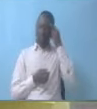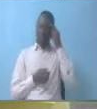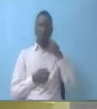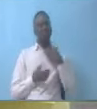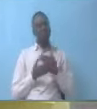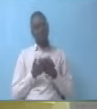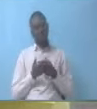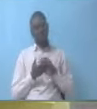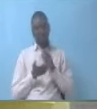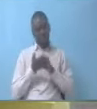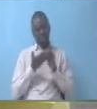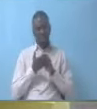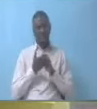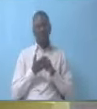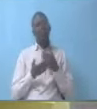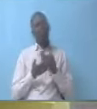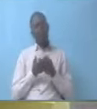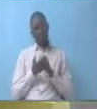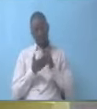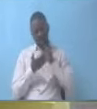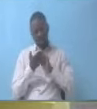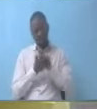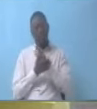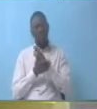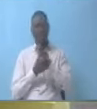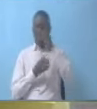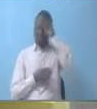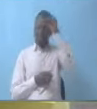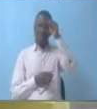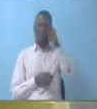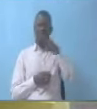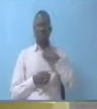Kareva Avenue. The